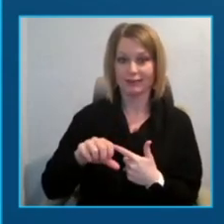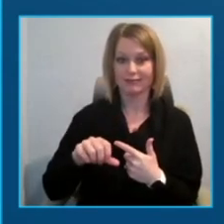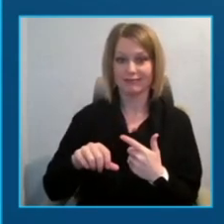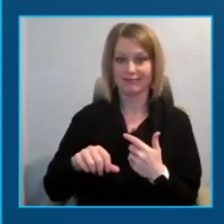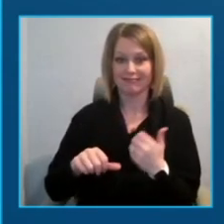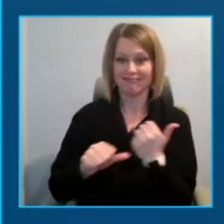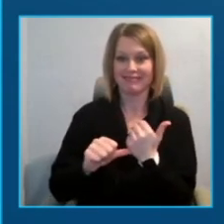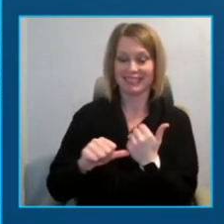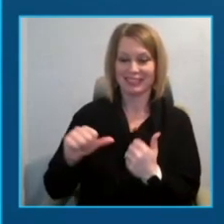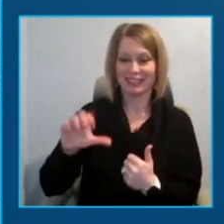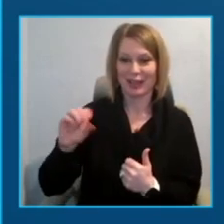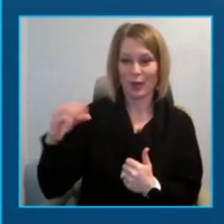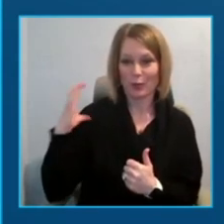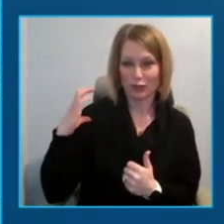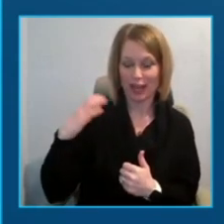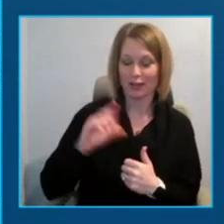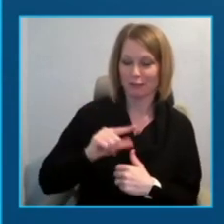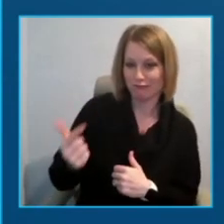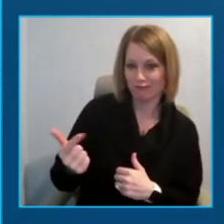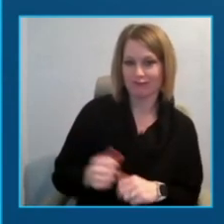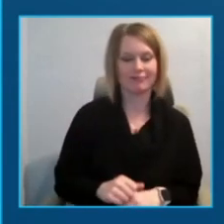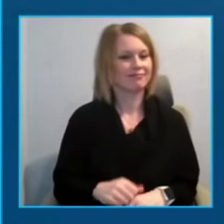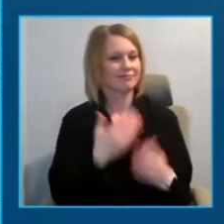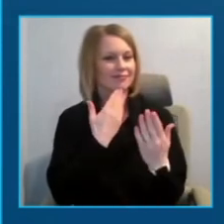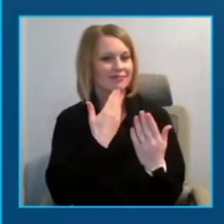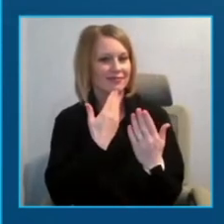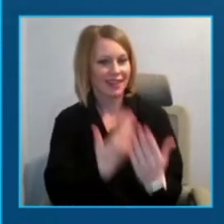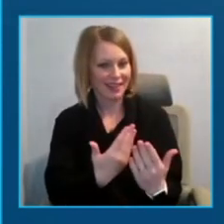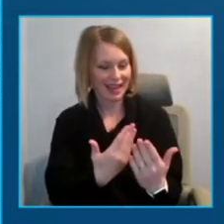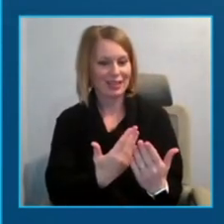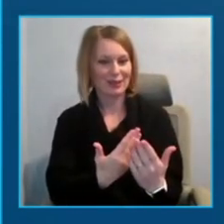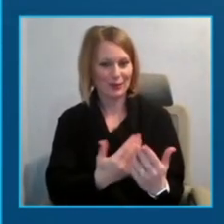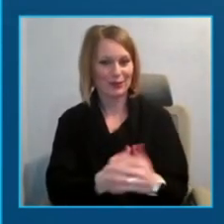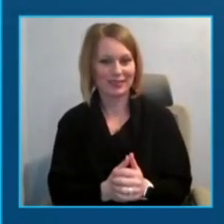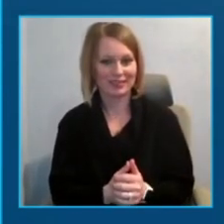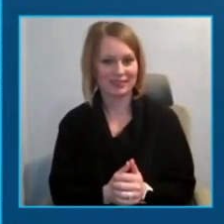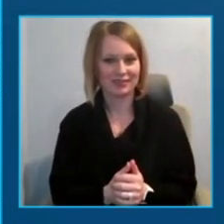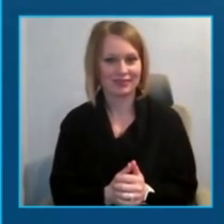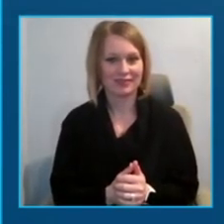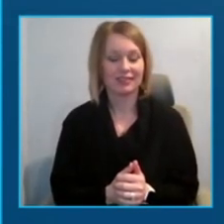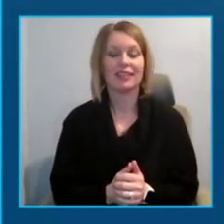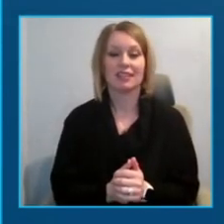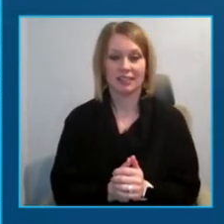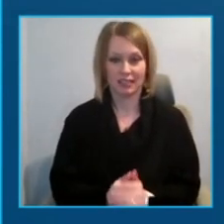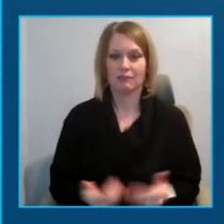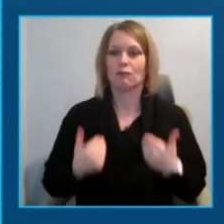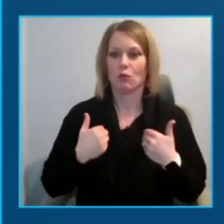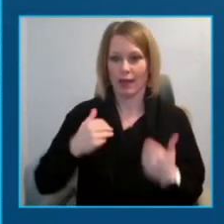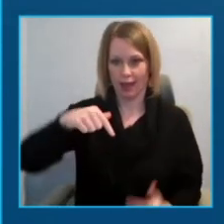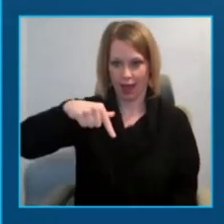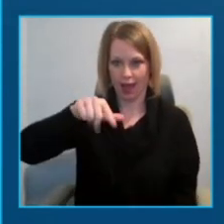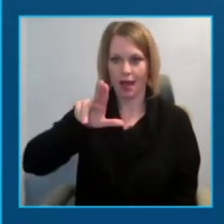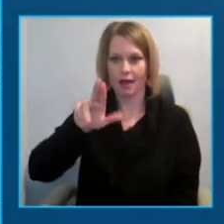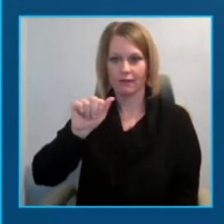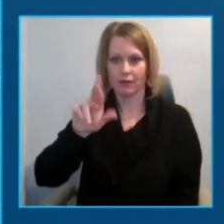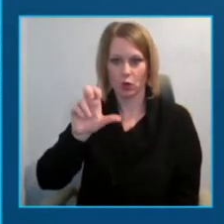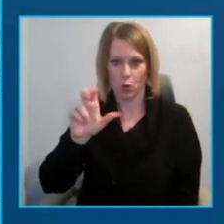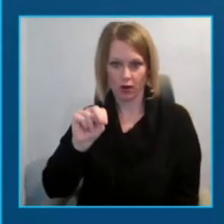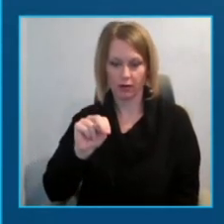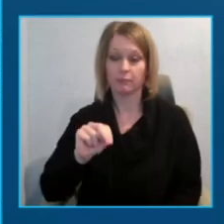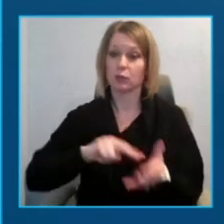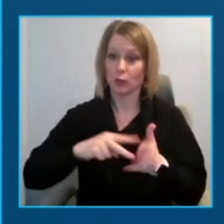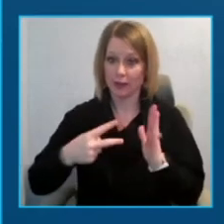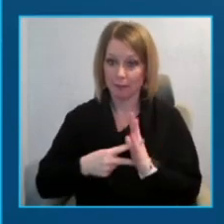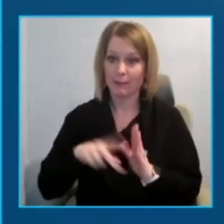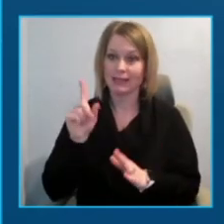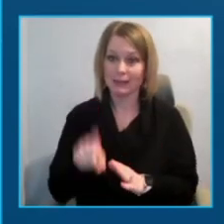Great, thanks, Patrice. So we have a quorum, and a quorum is constituted by 40% in person or